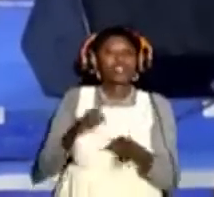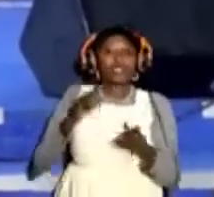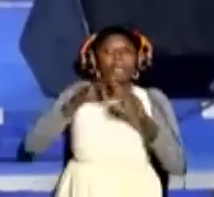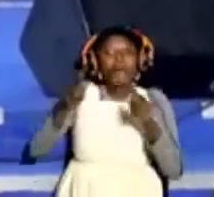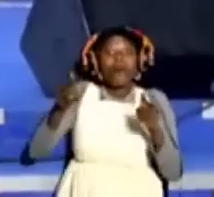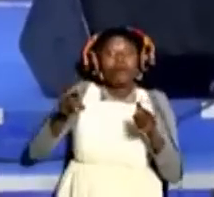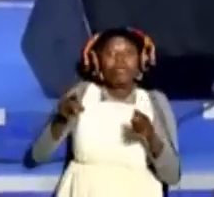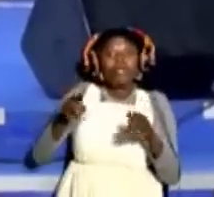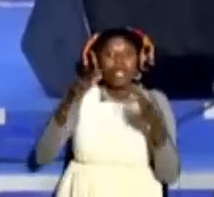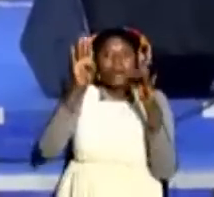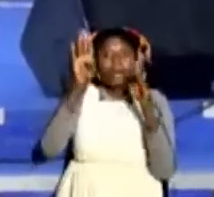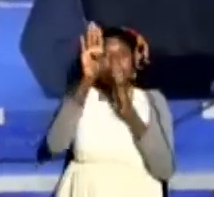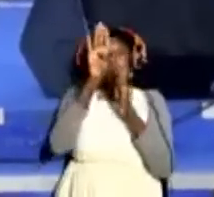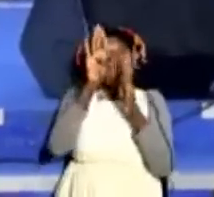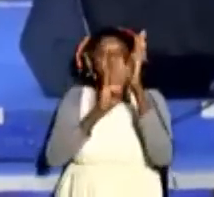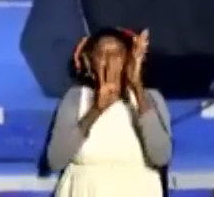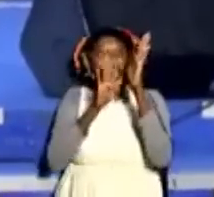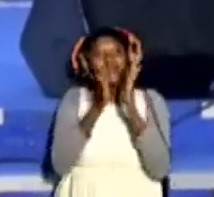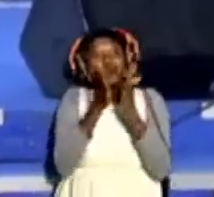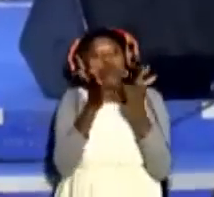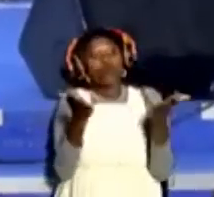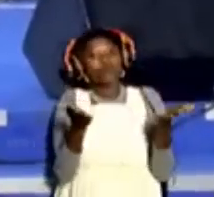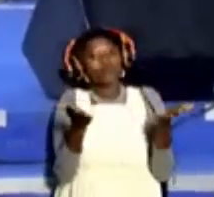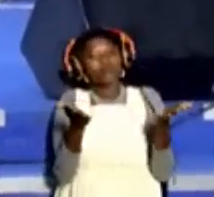But now look at the Bible.